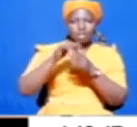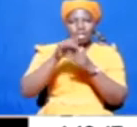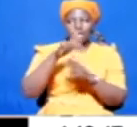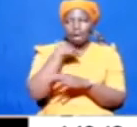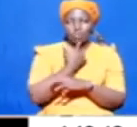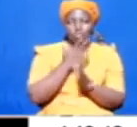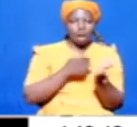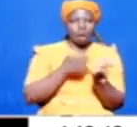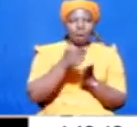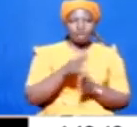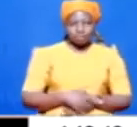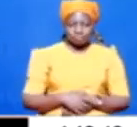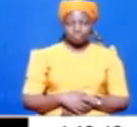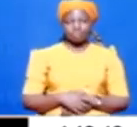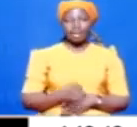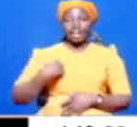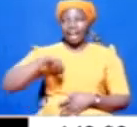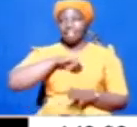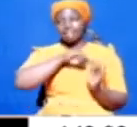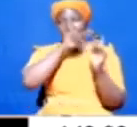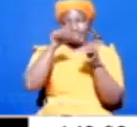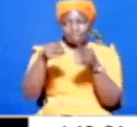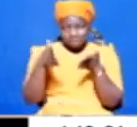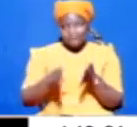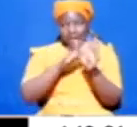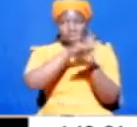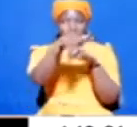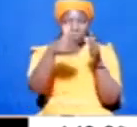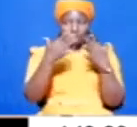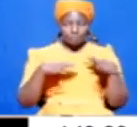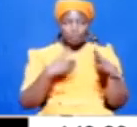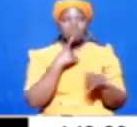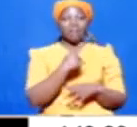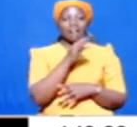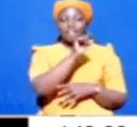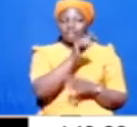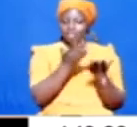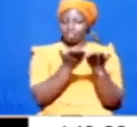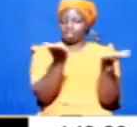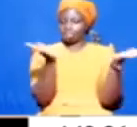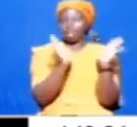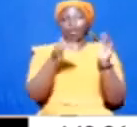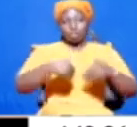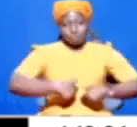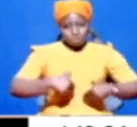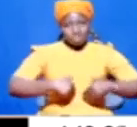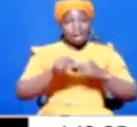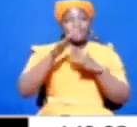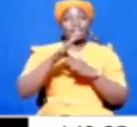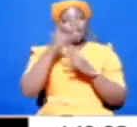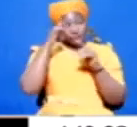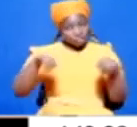We are actually coming out here, and all the people, the 150, are leaders among the youth, so that they can call out our other